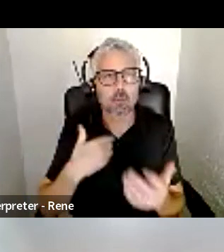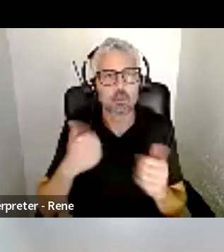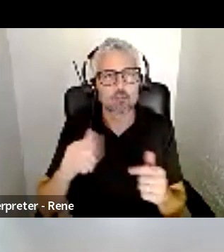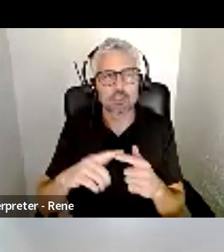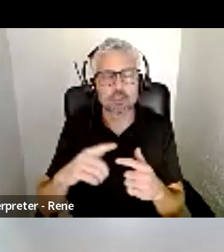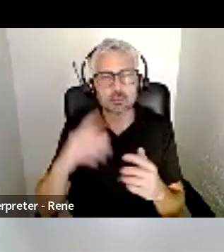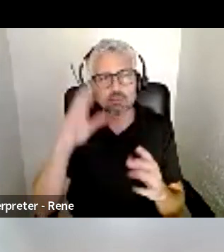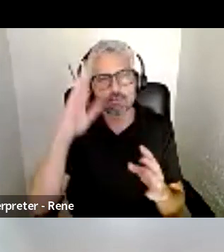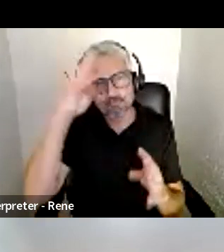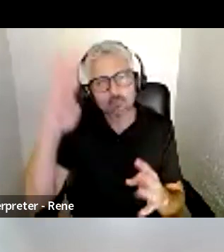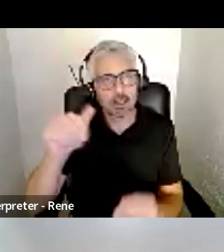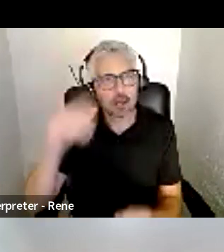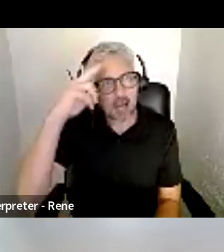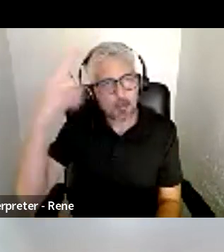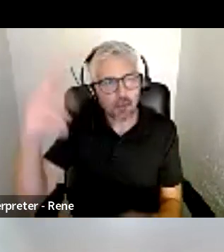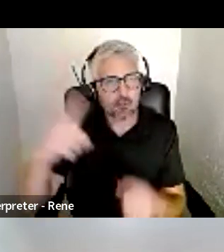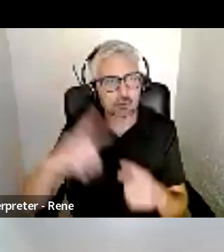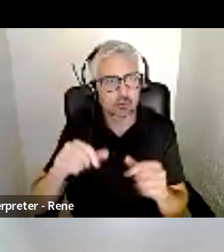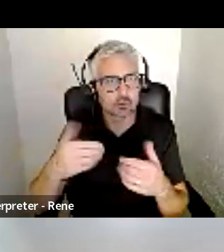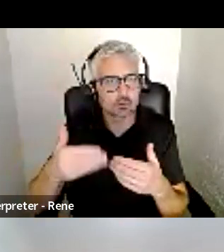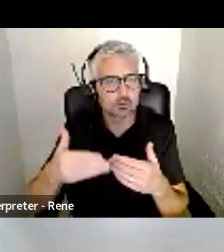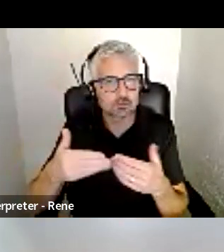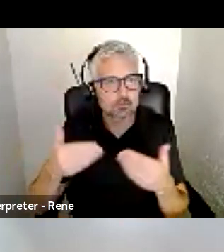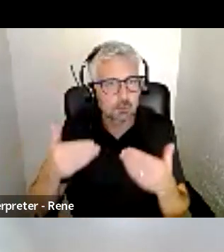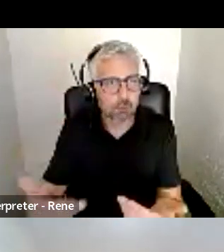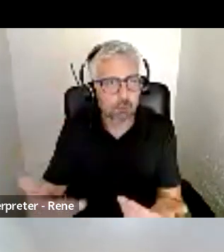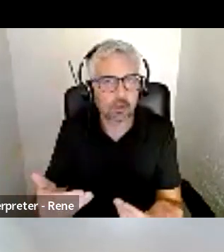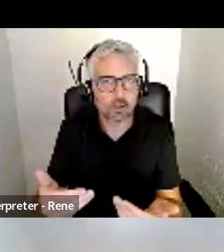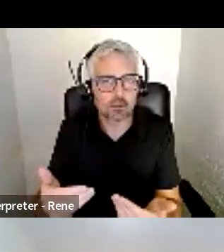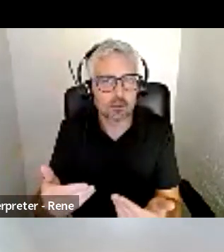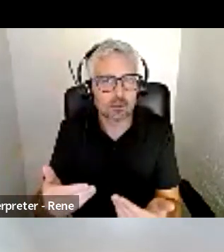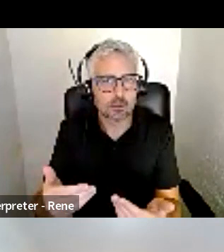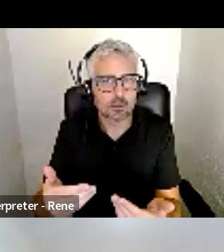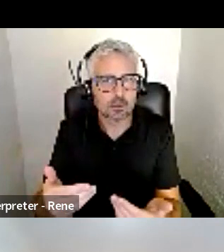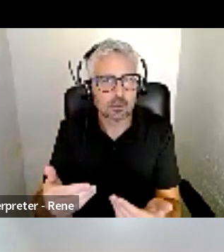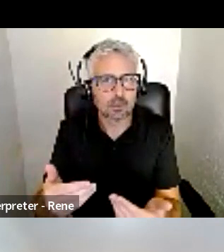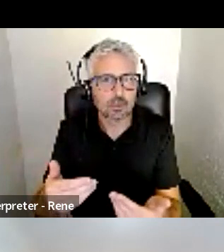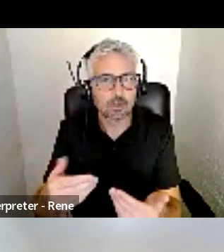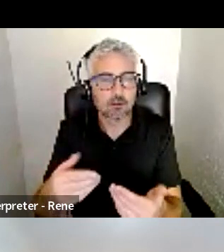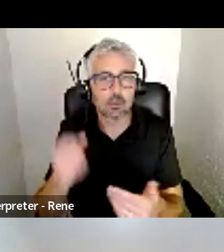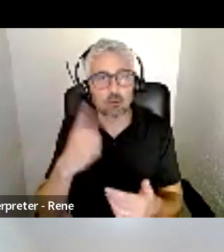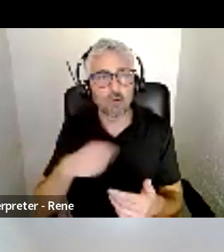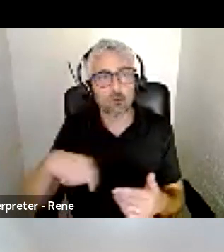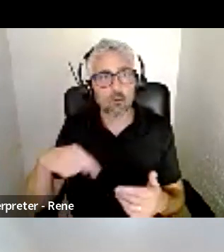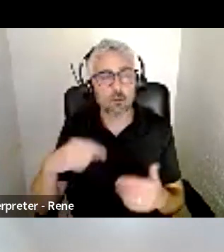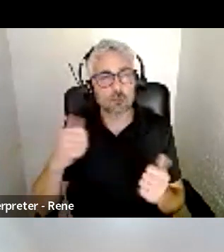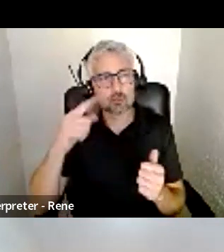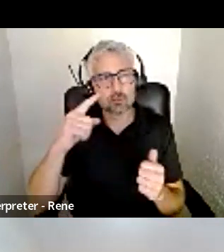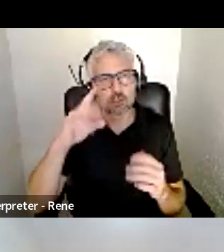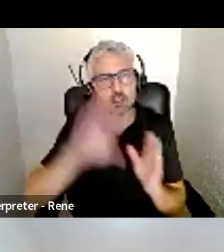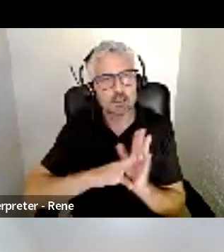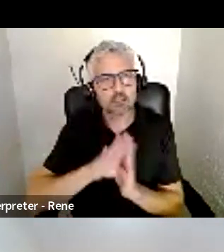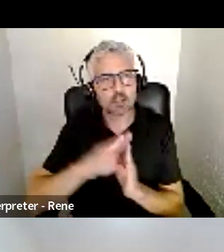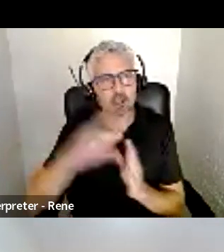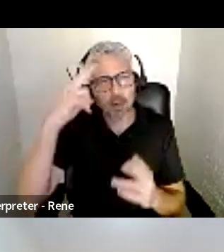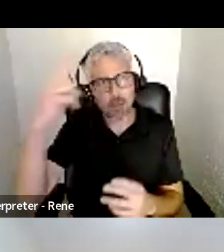to formulate a hypothesis to move forward with. And while we have been formulating a hypothesis and